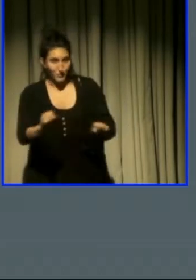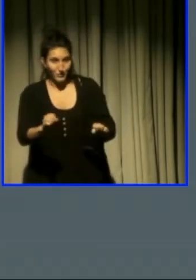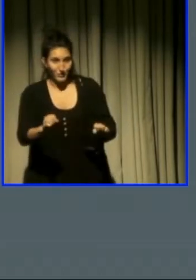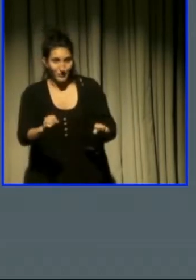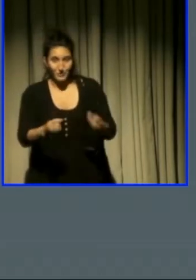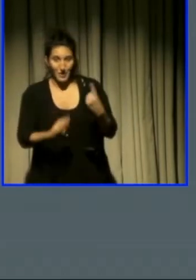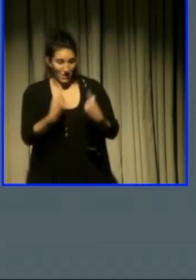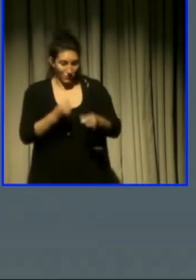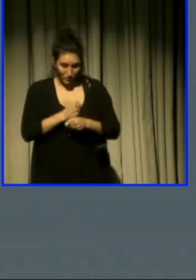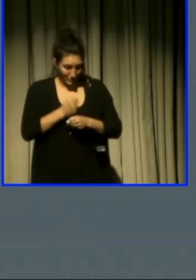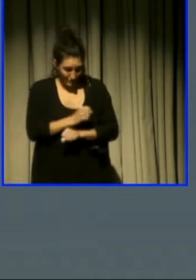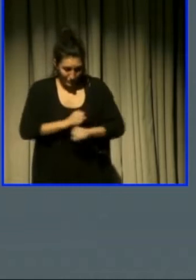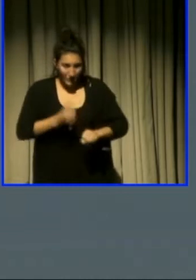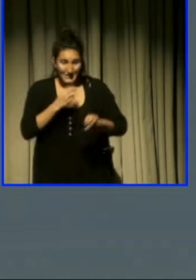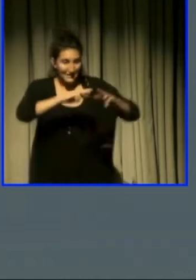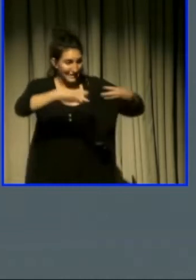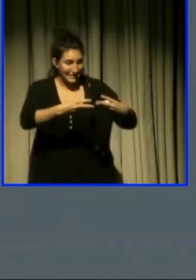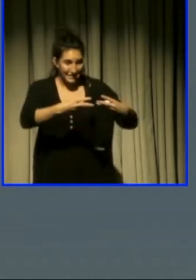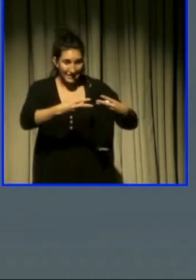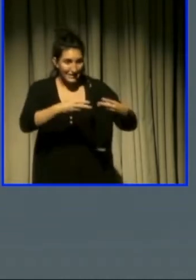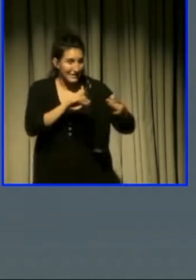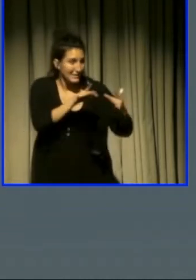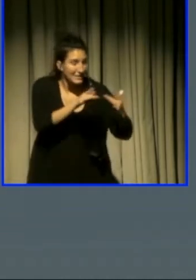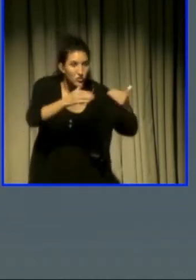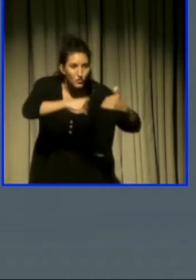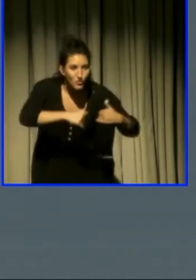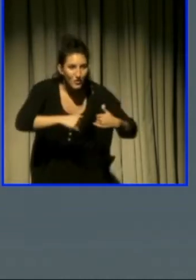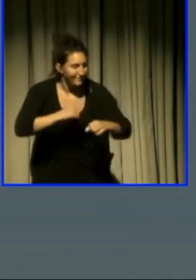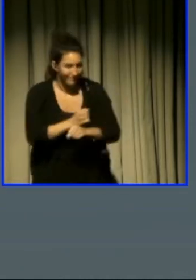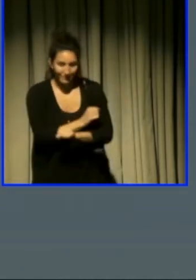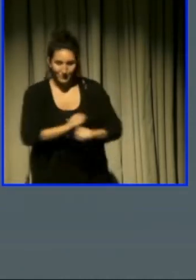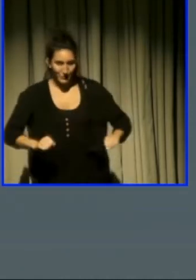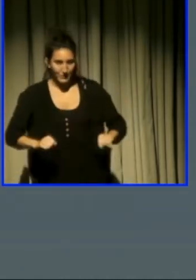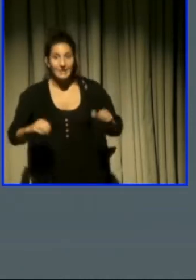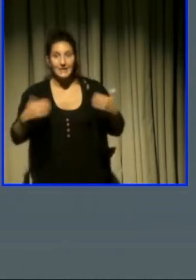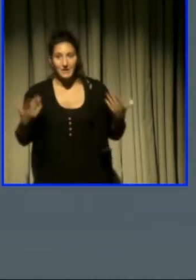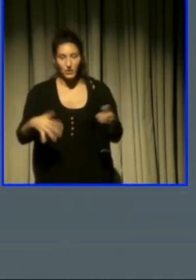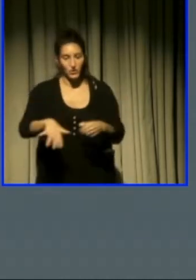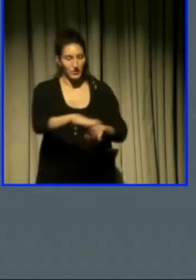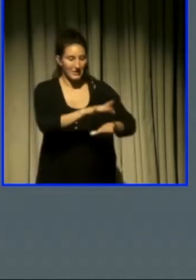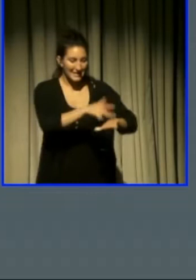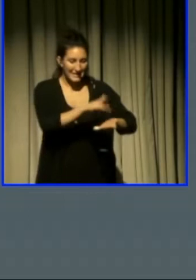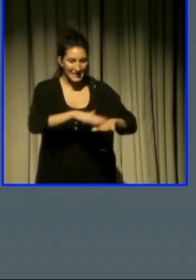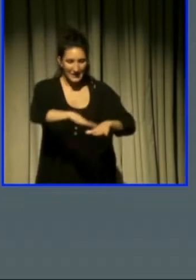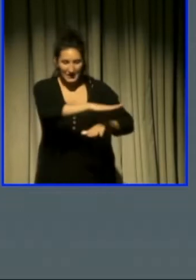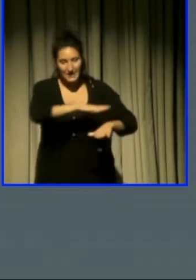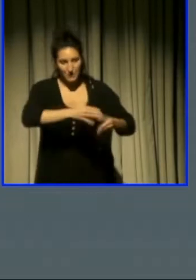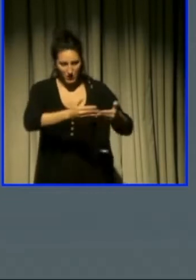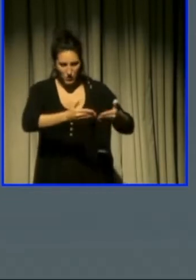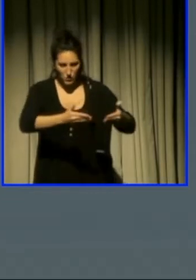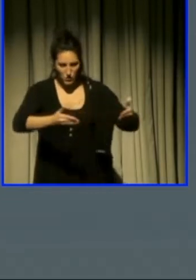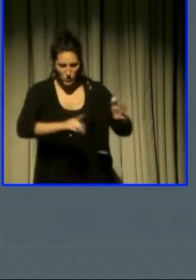connection. So really, the virtual space has been so important. And as a trend forecaster,